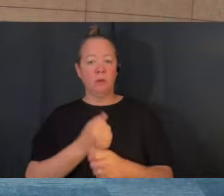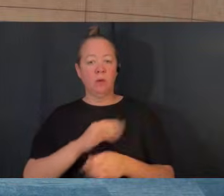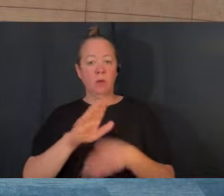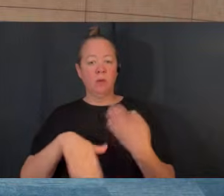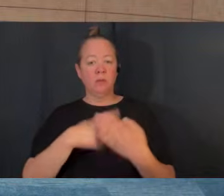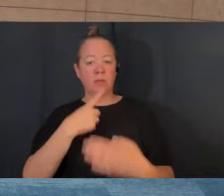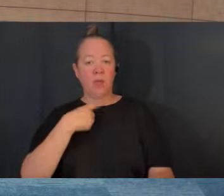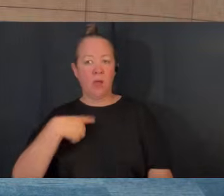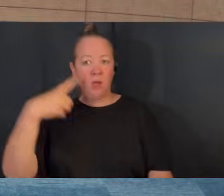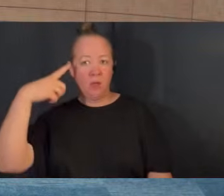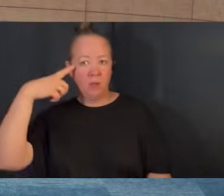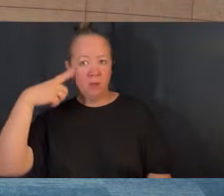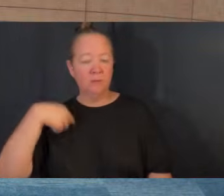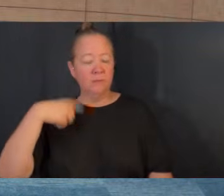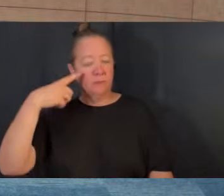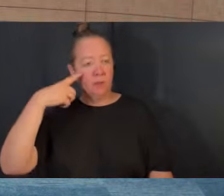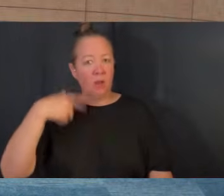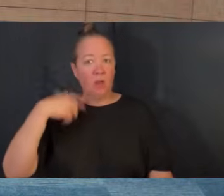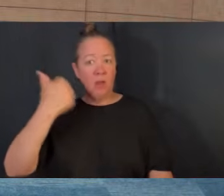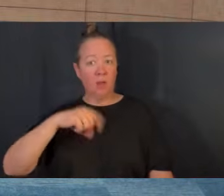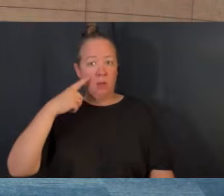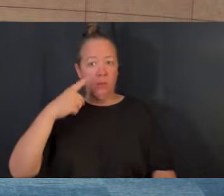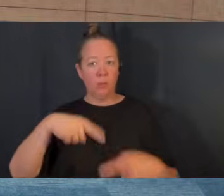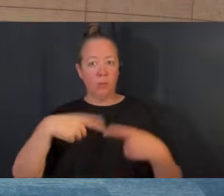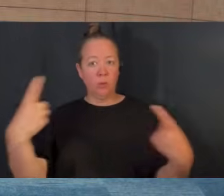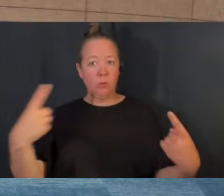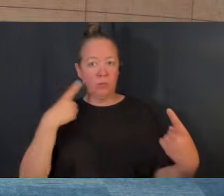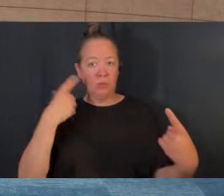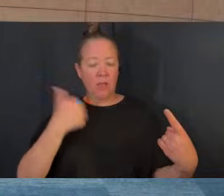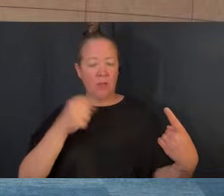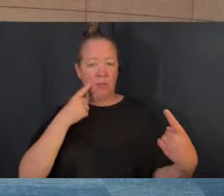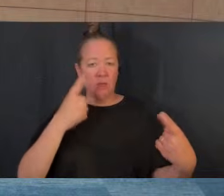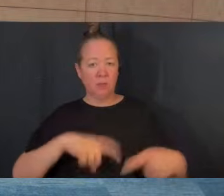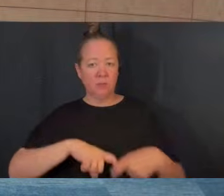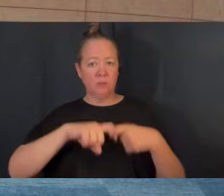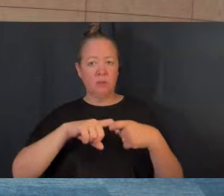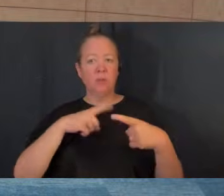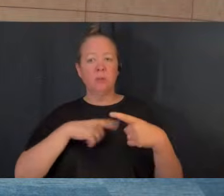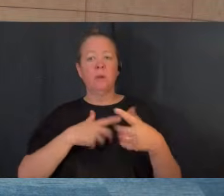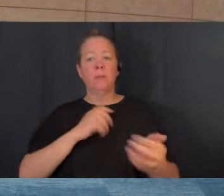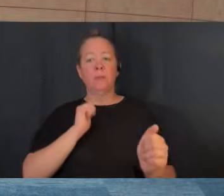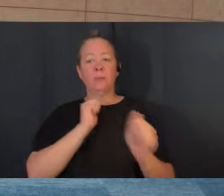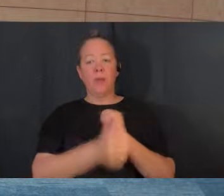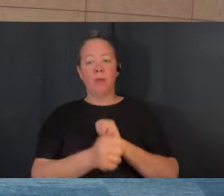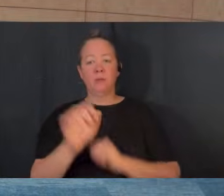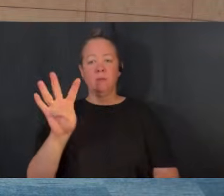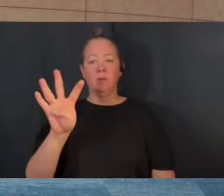Aye. Any opposed? Any abstentions? The motion passes 4-0.